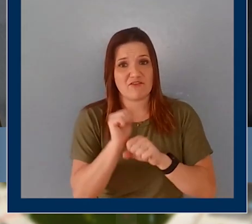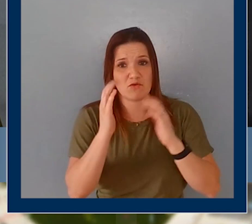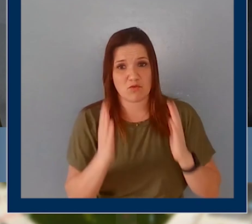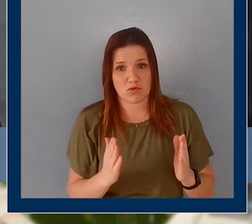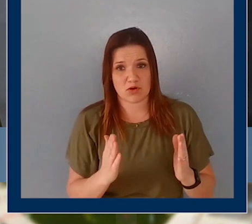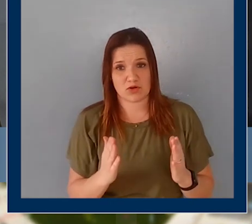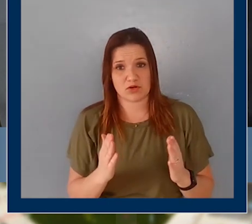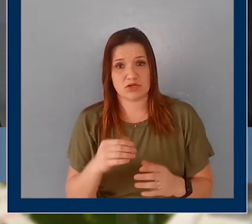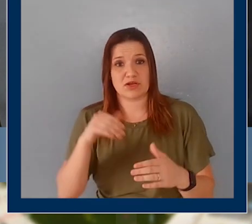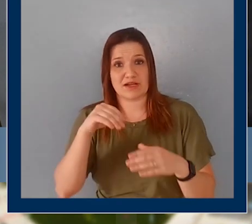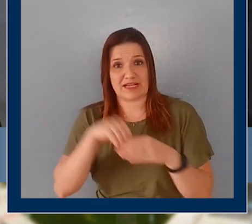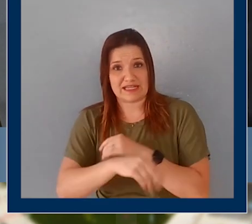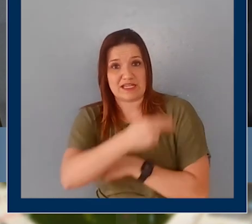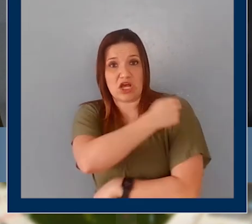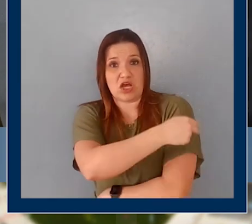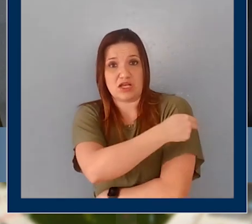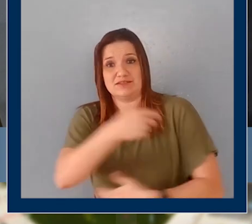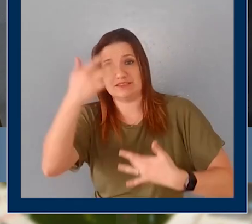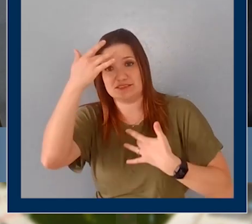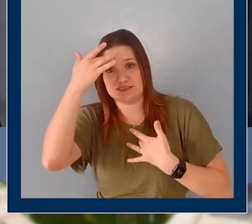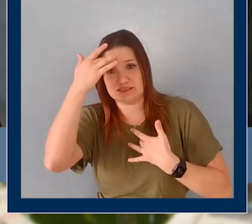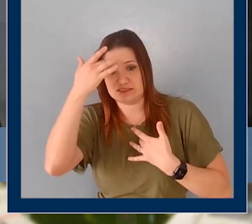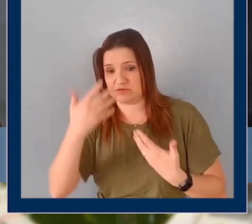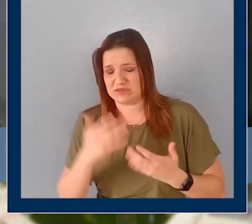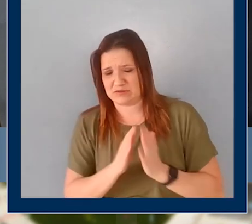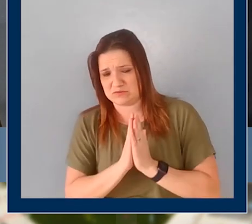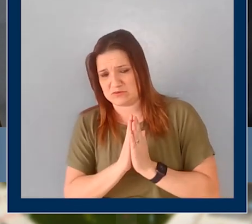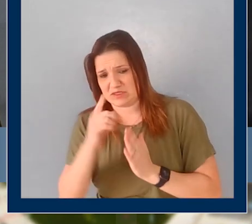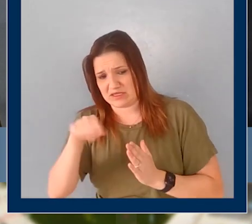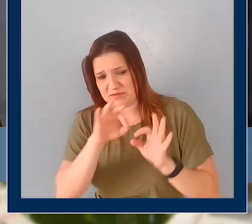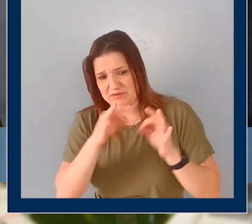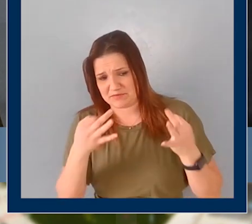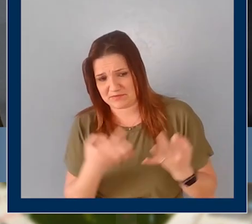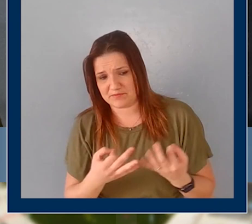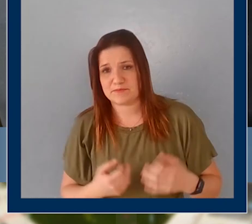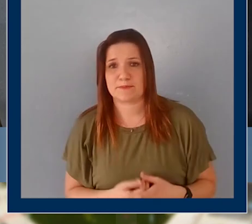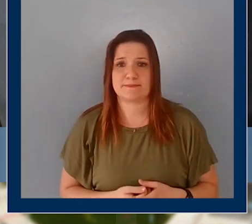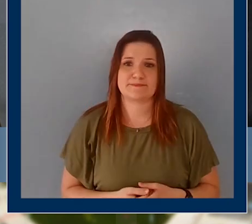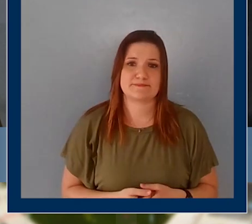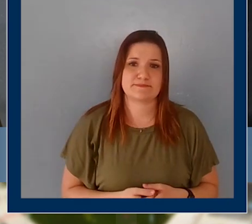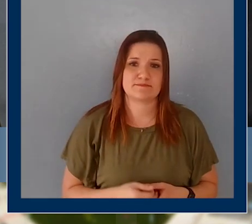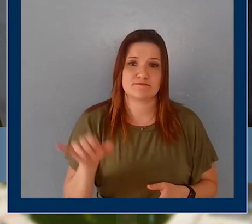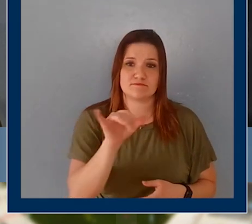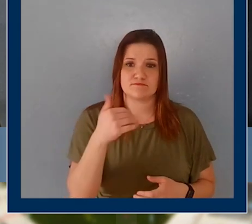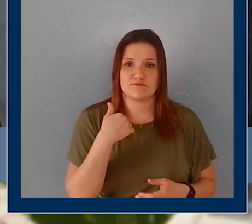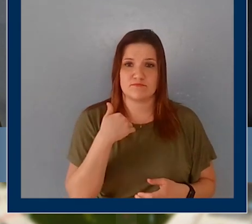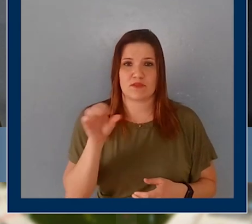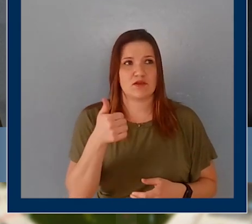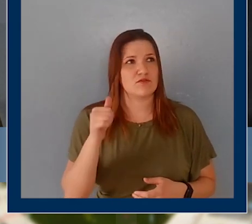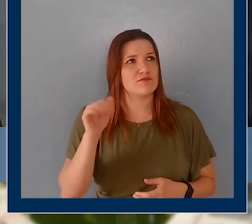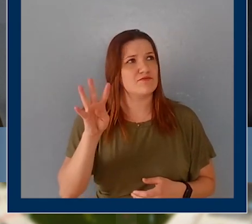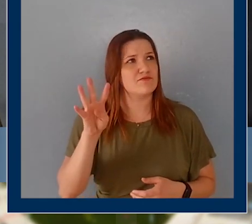rising. So wonderful to see that our employees are kind of bouncing back and fewer of